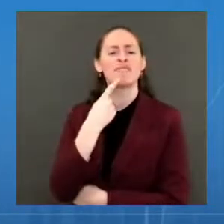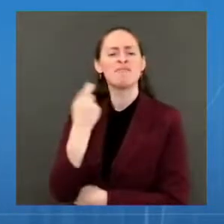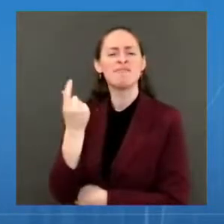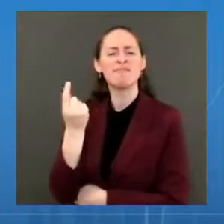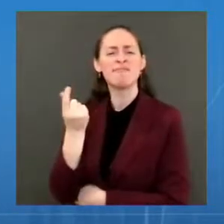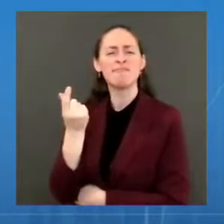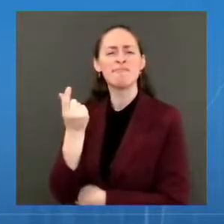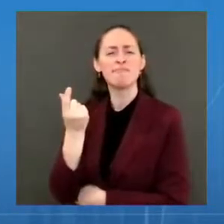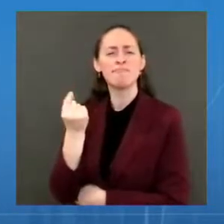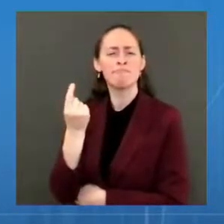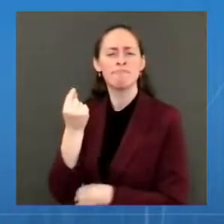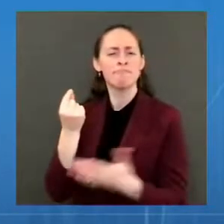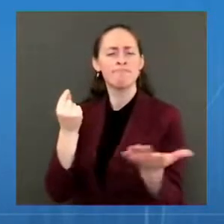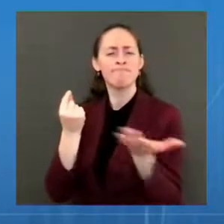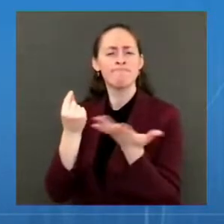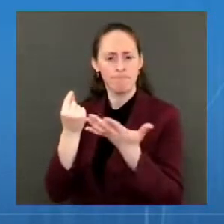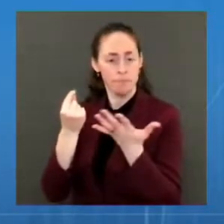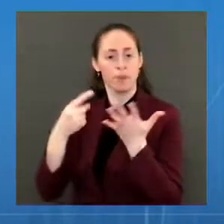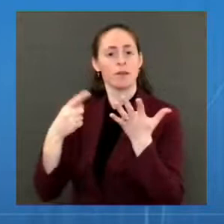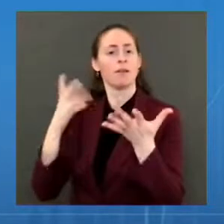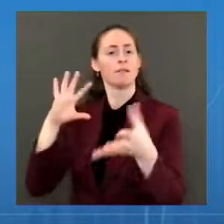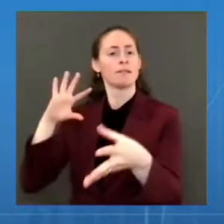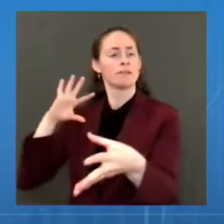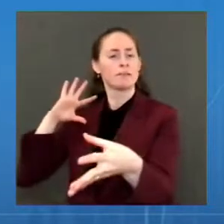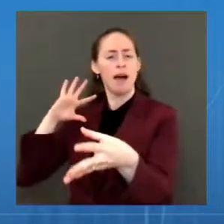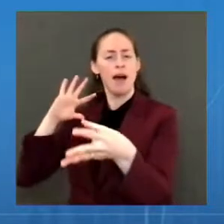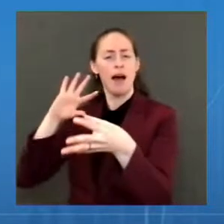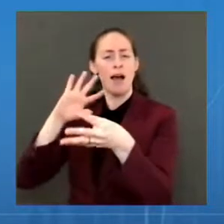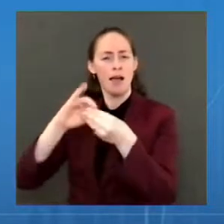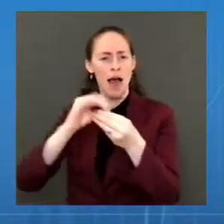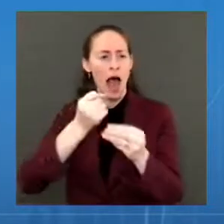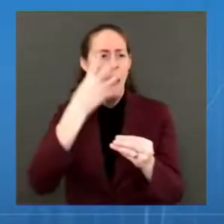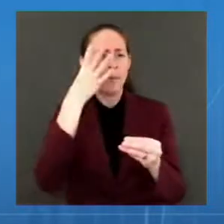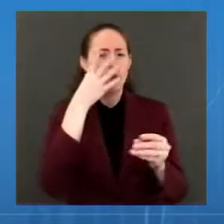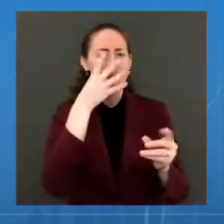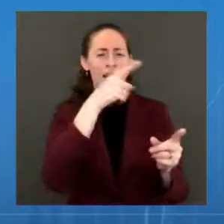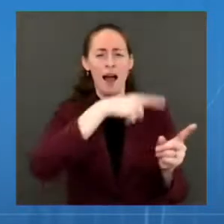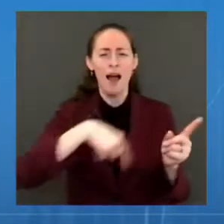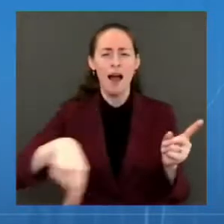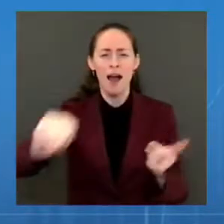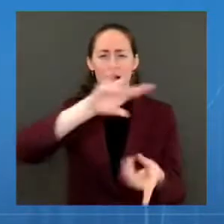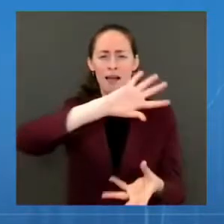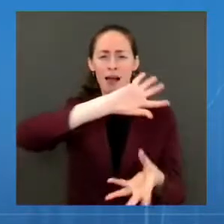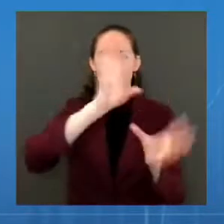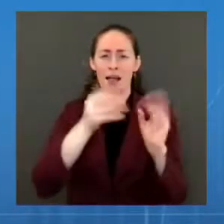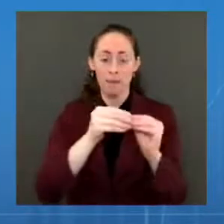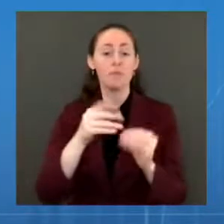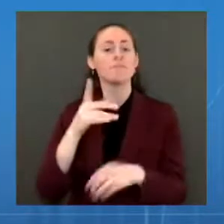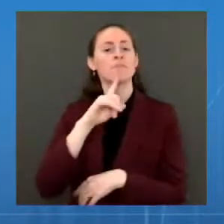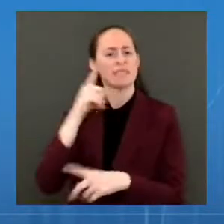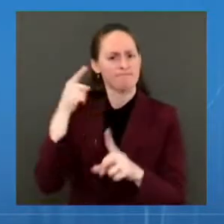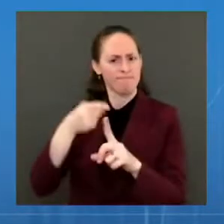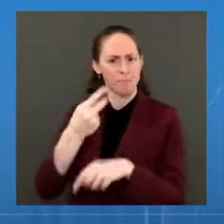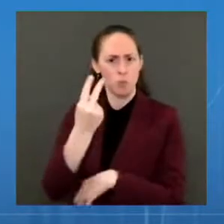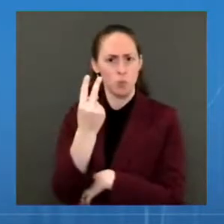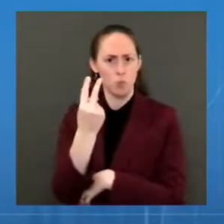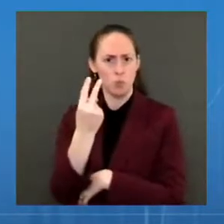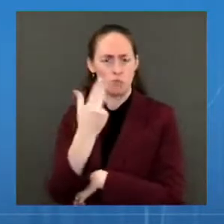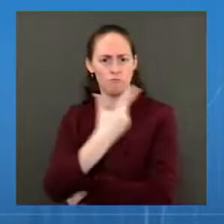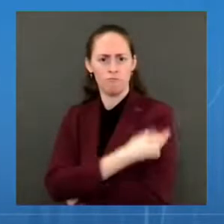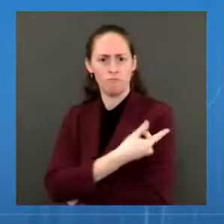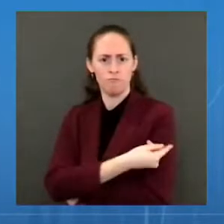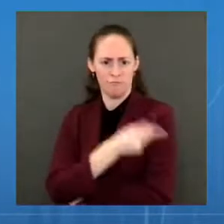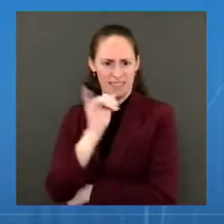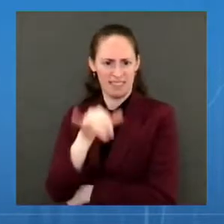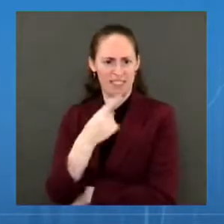cumulative incidence after 2 doses, and the greenish line shows what that